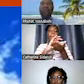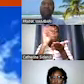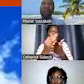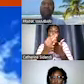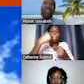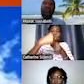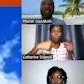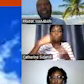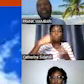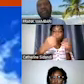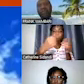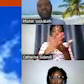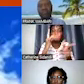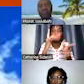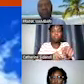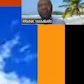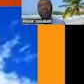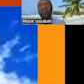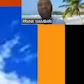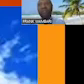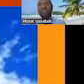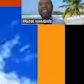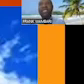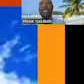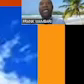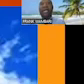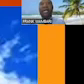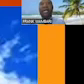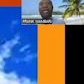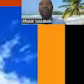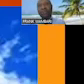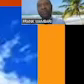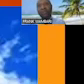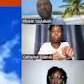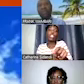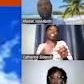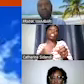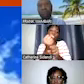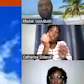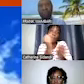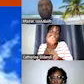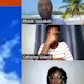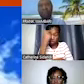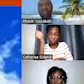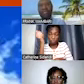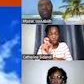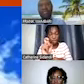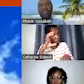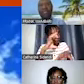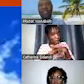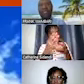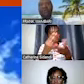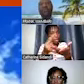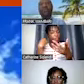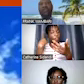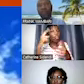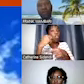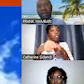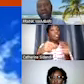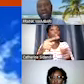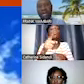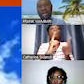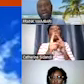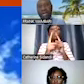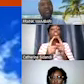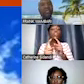may need to take a part-time job. Why? Because you need a capital to keep moving. You also need to talk to your bank. Be